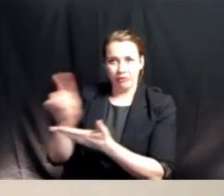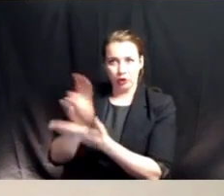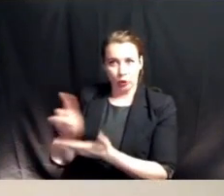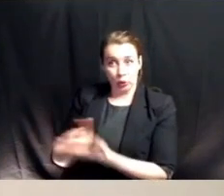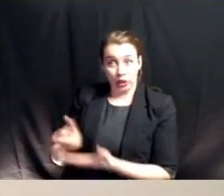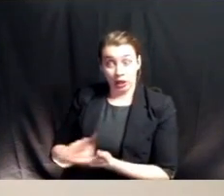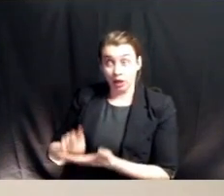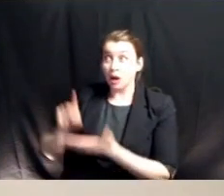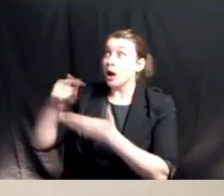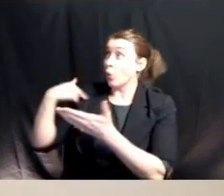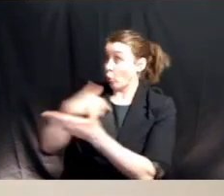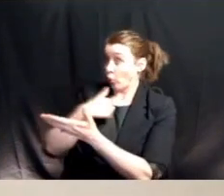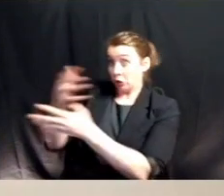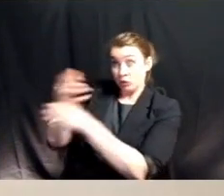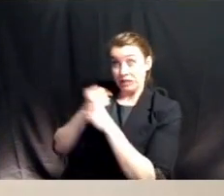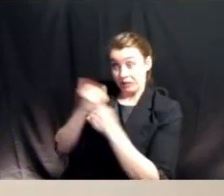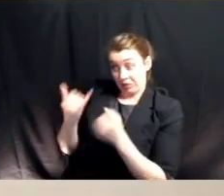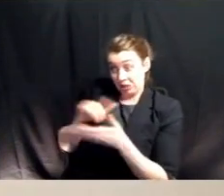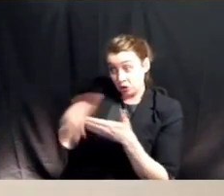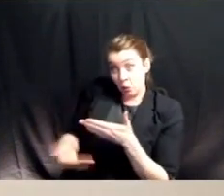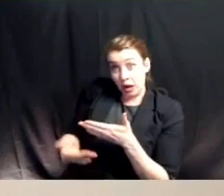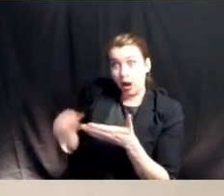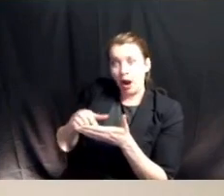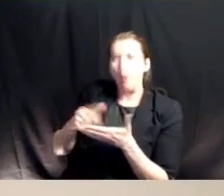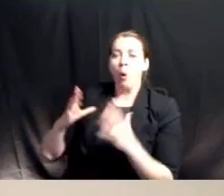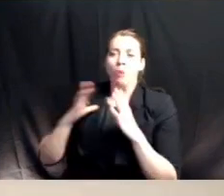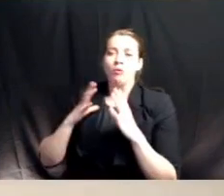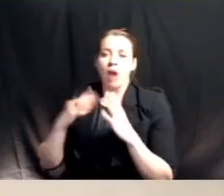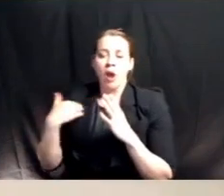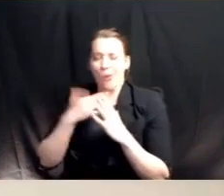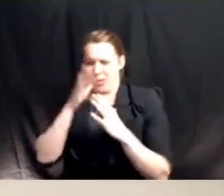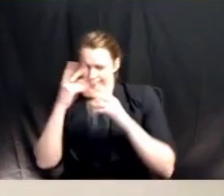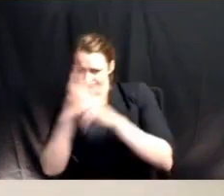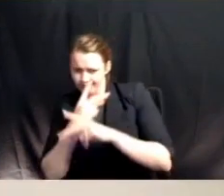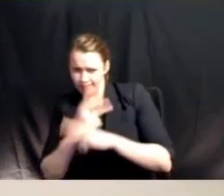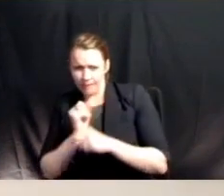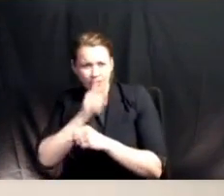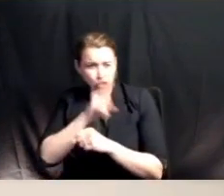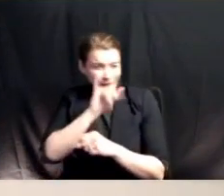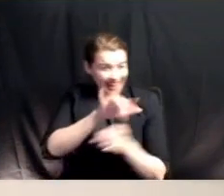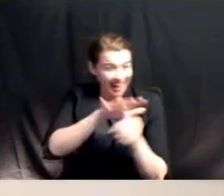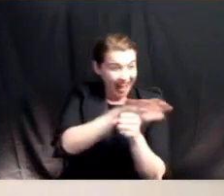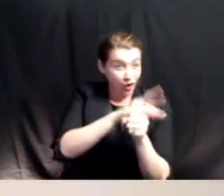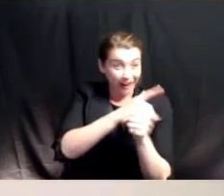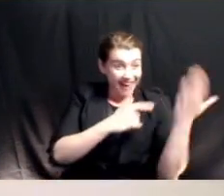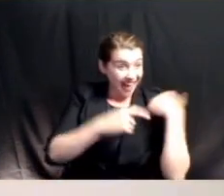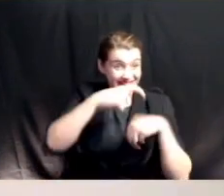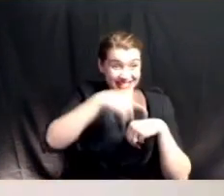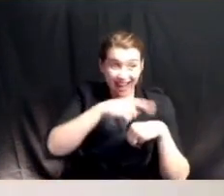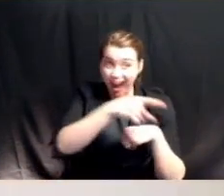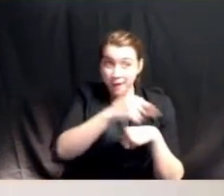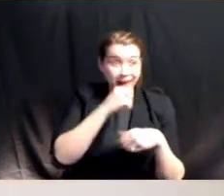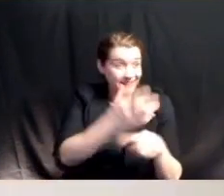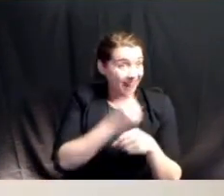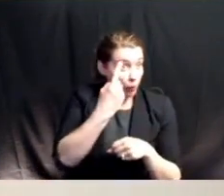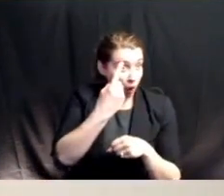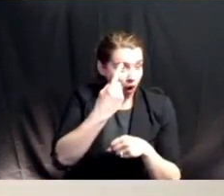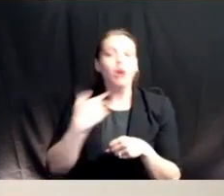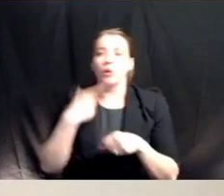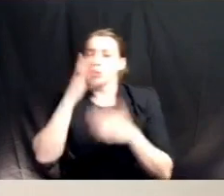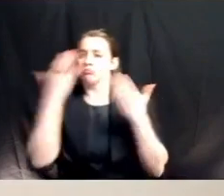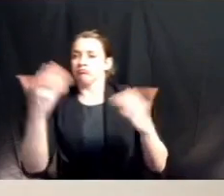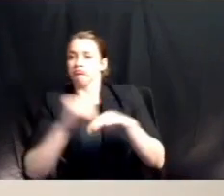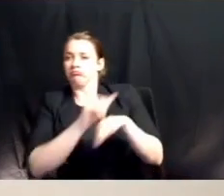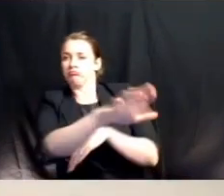shipment this weekend that we receive, we will try to make sure that any region that did not get an allocation last weekend will for sure get one